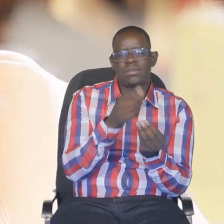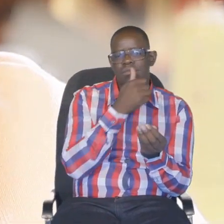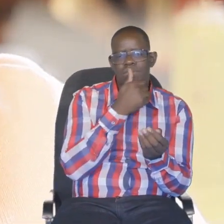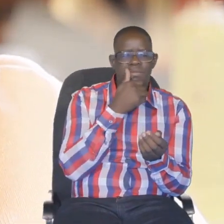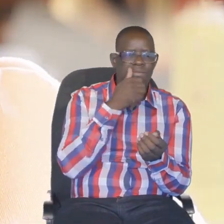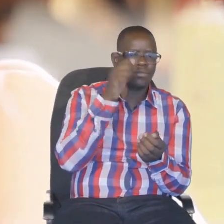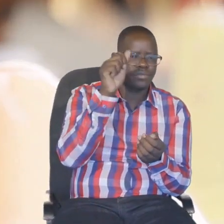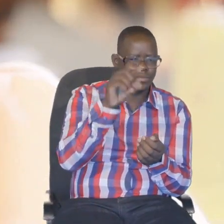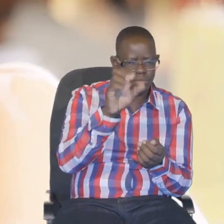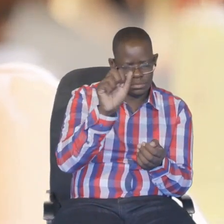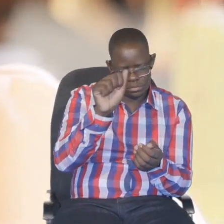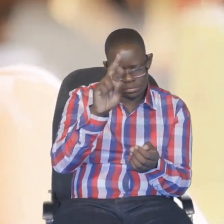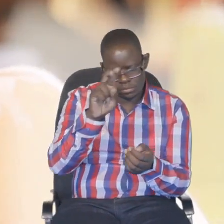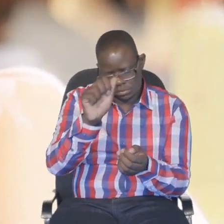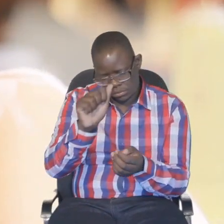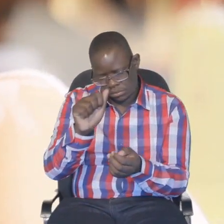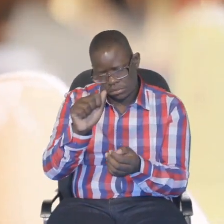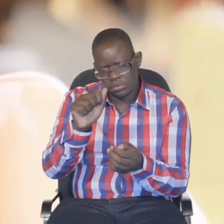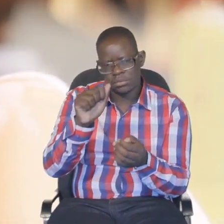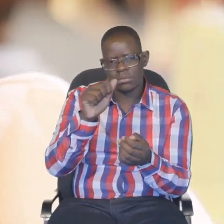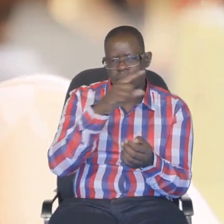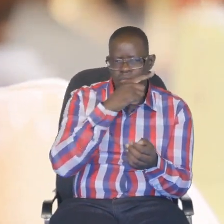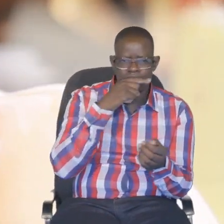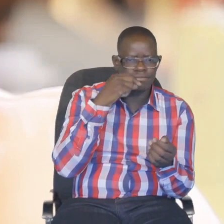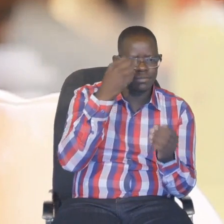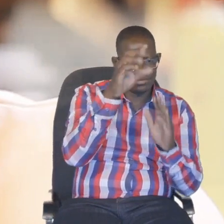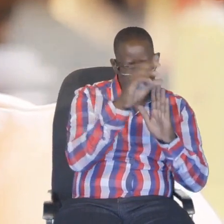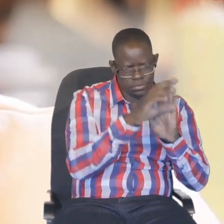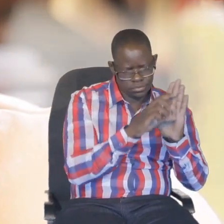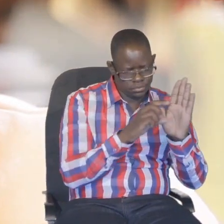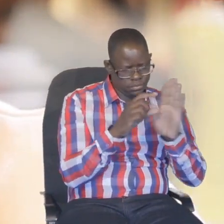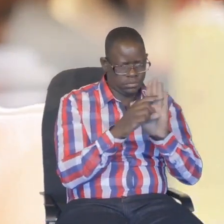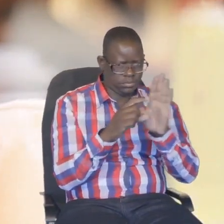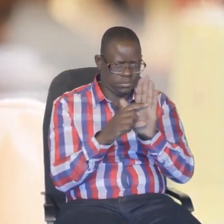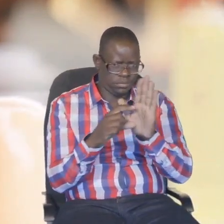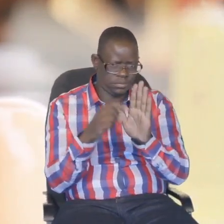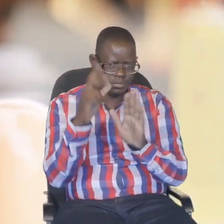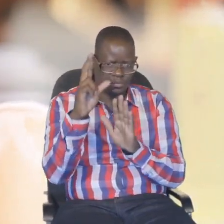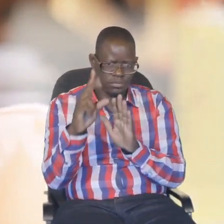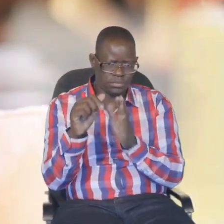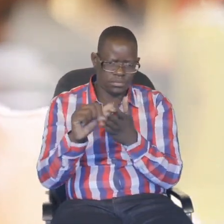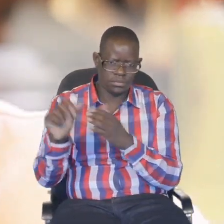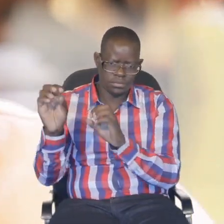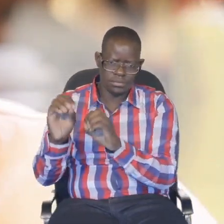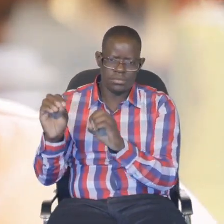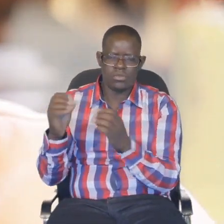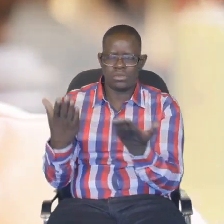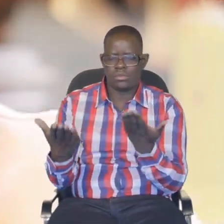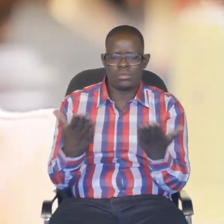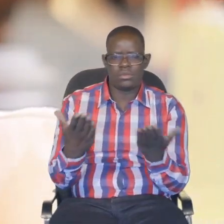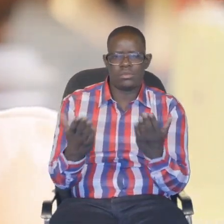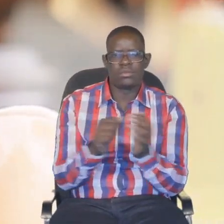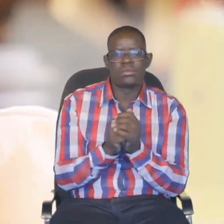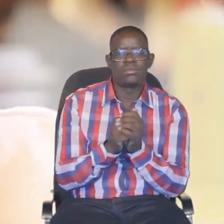you'll also have to draw up a creditors list with the names of your creditors and the balance that they owe you. The total balance amount has to be compared with the